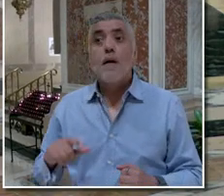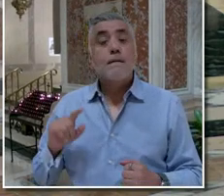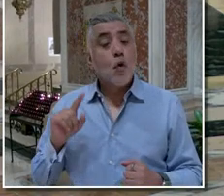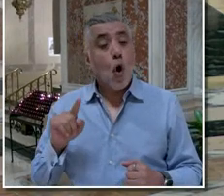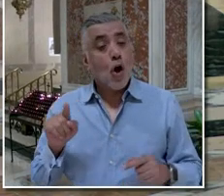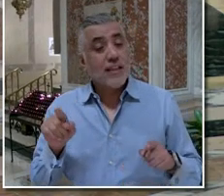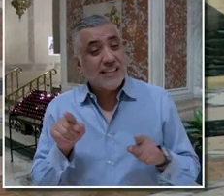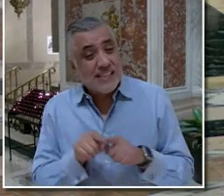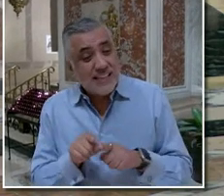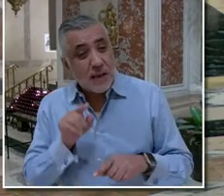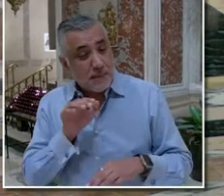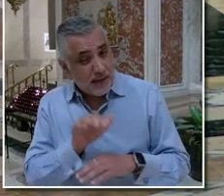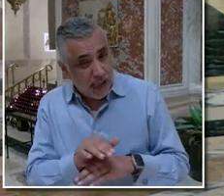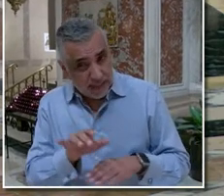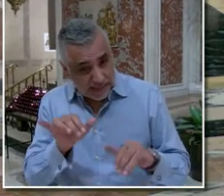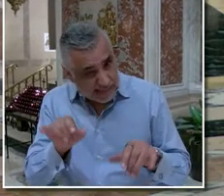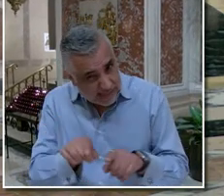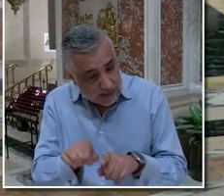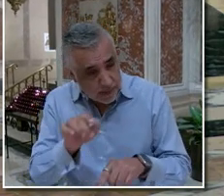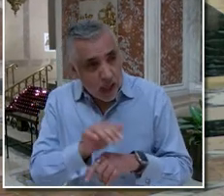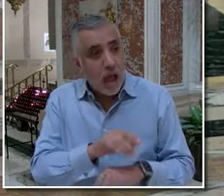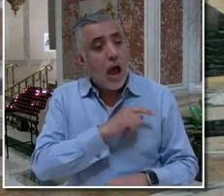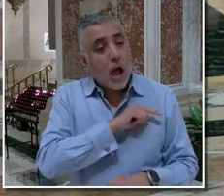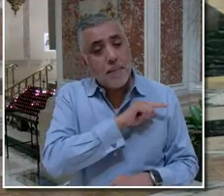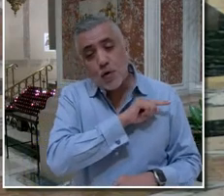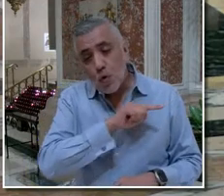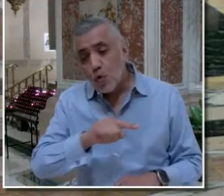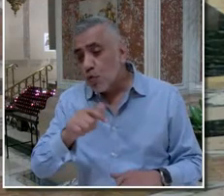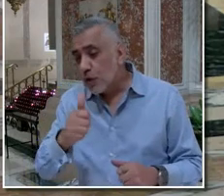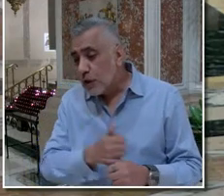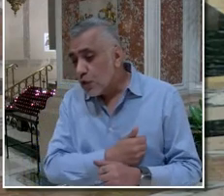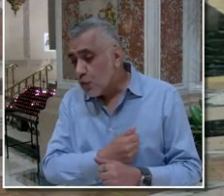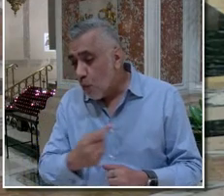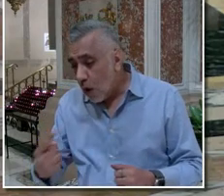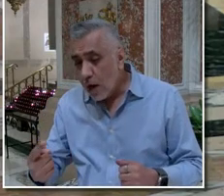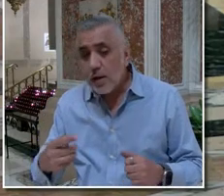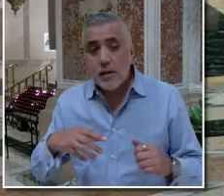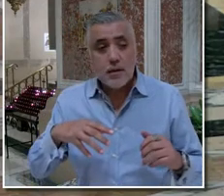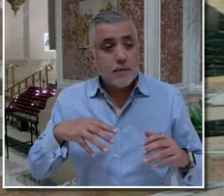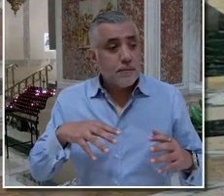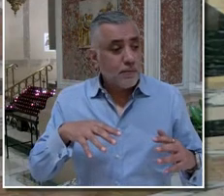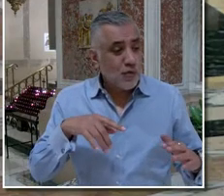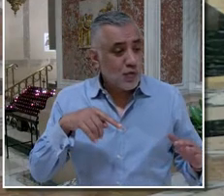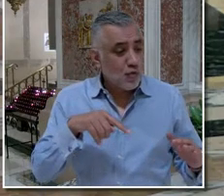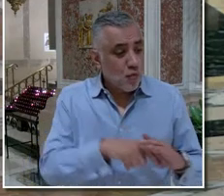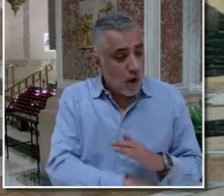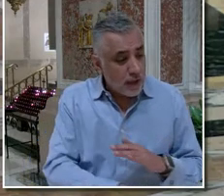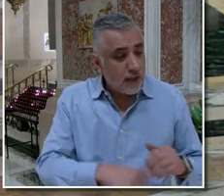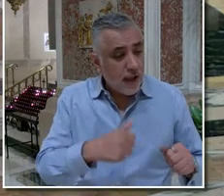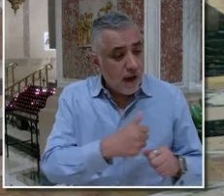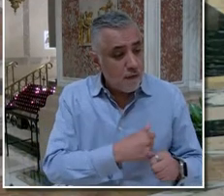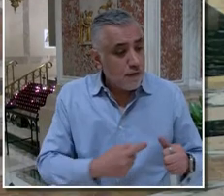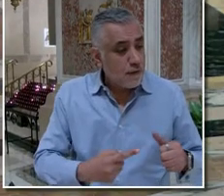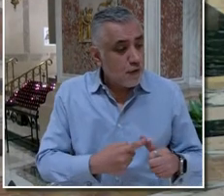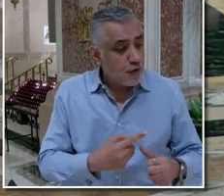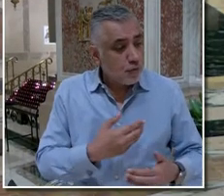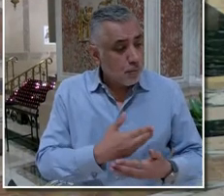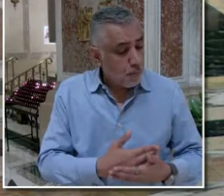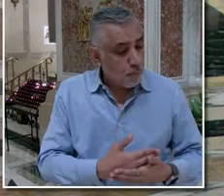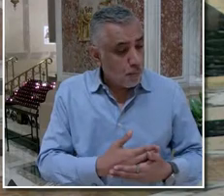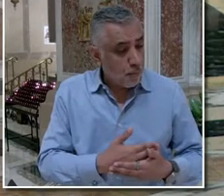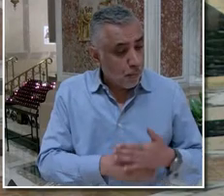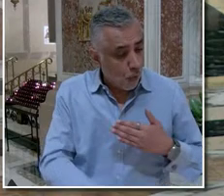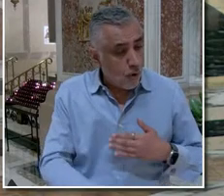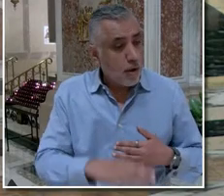this same night I will go through Egypt, striking down every firstborn of the land, both man